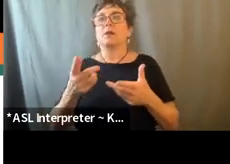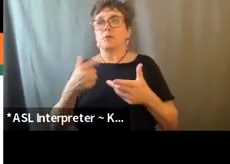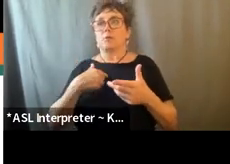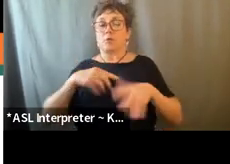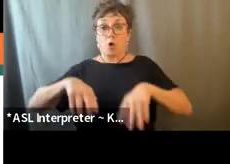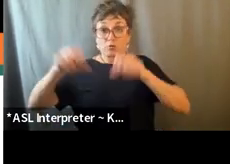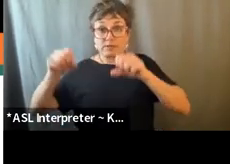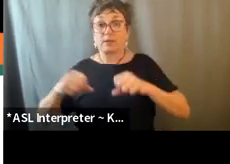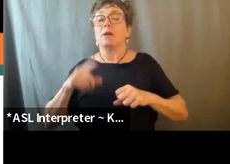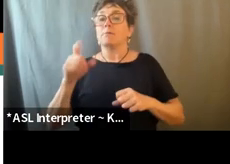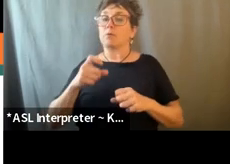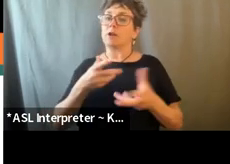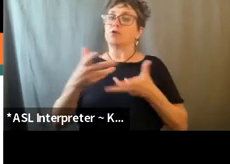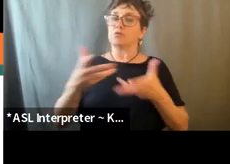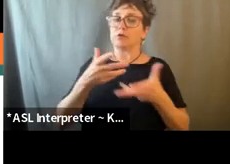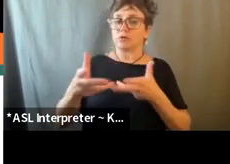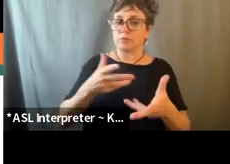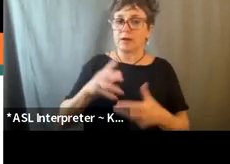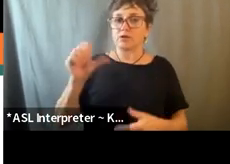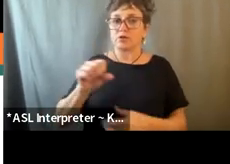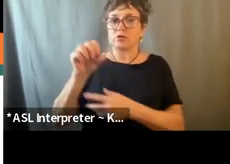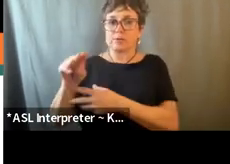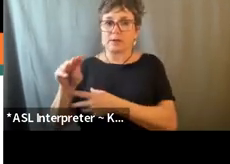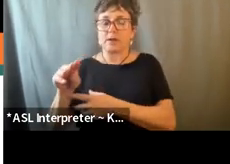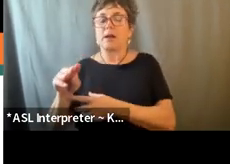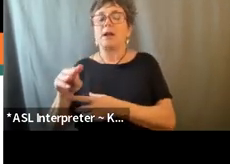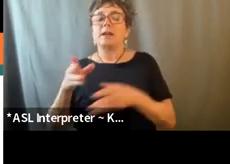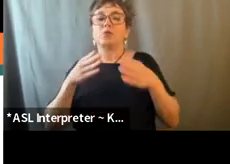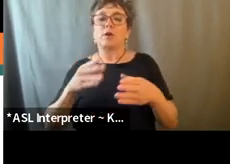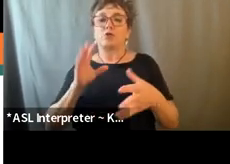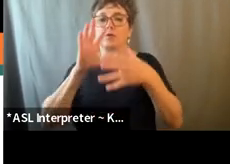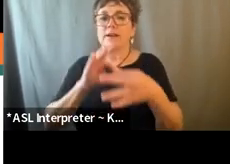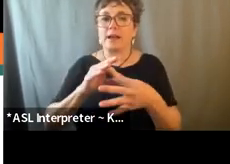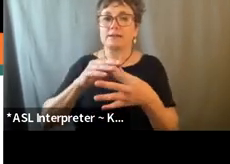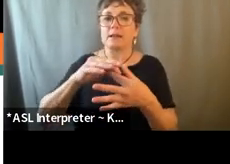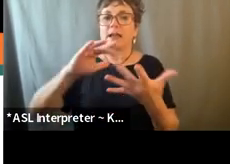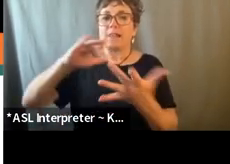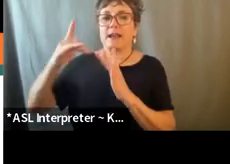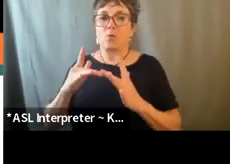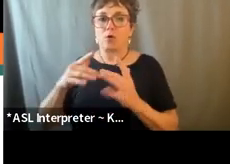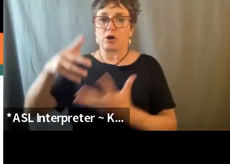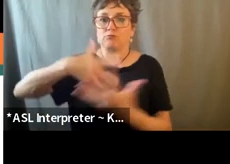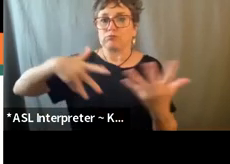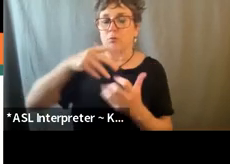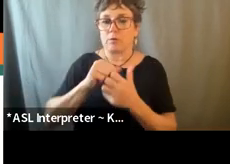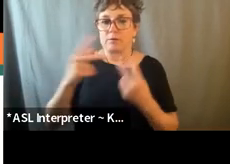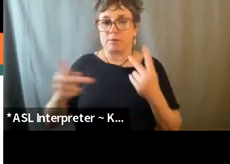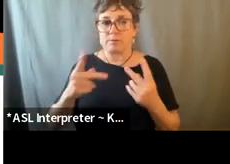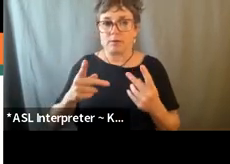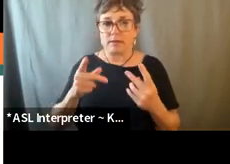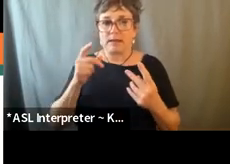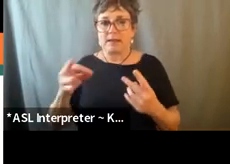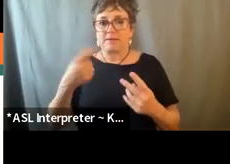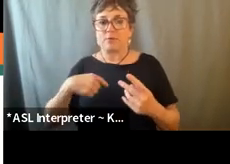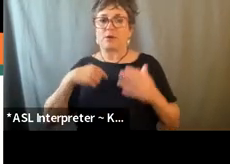was created as a way to network with people, as a way to connect with people. And if we're just doing it from kind of like a